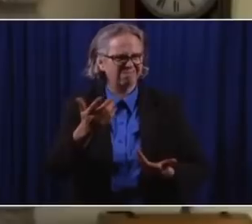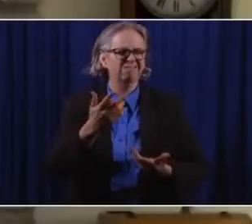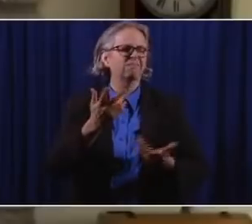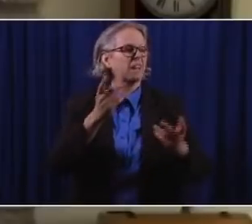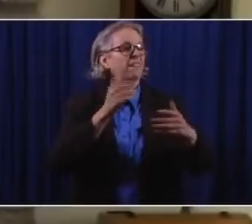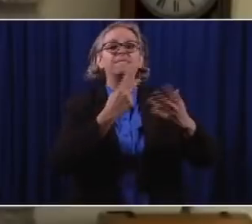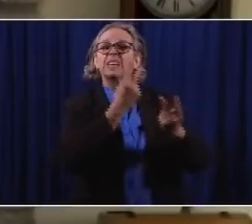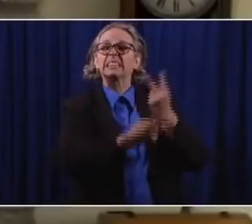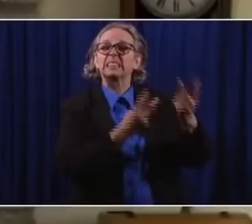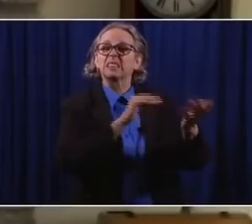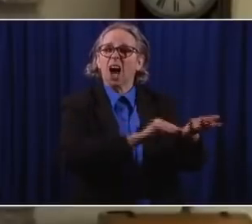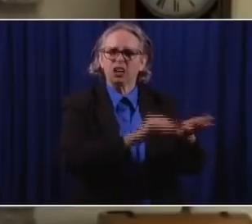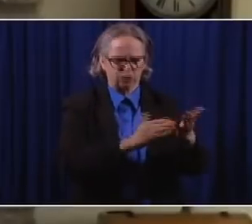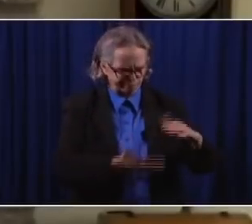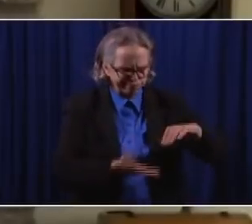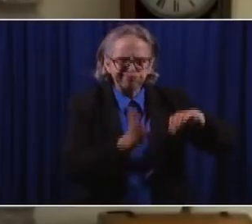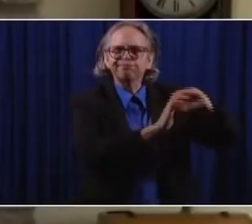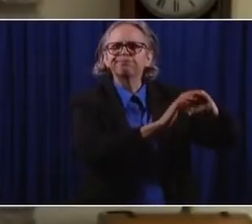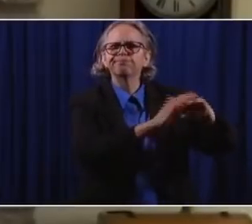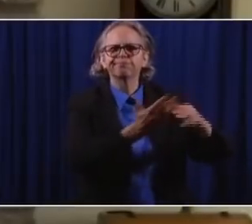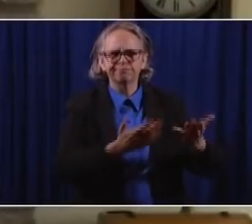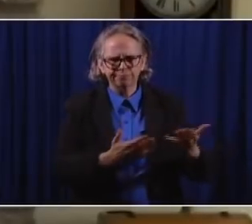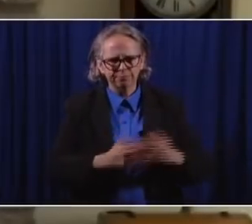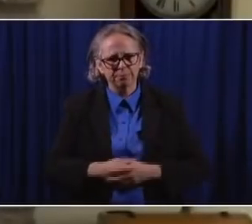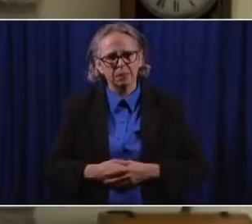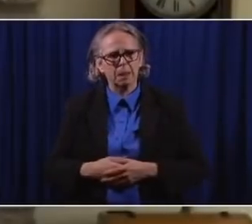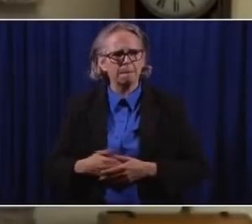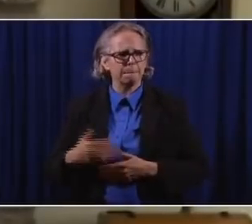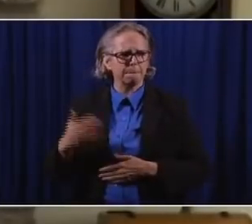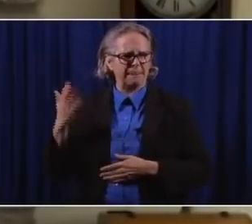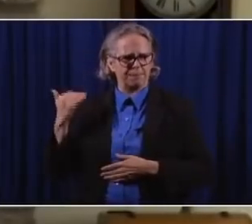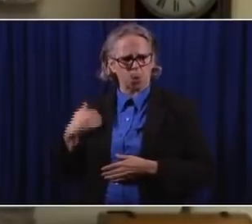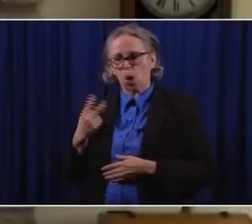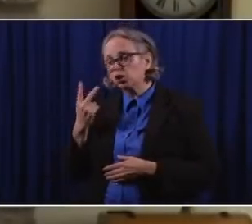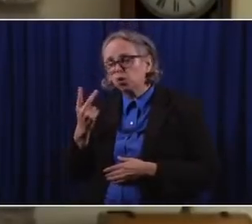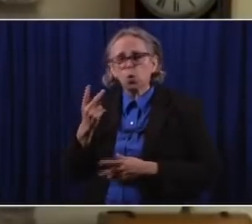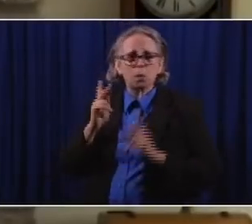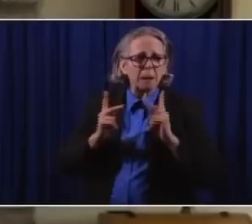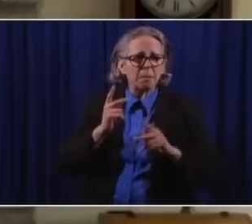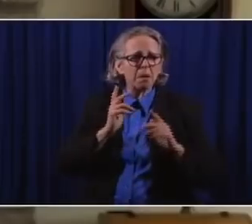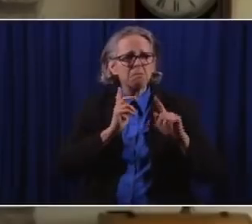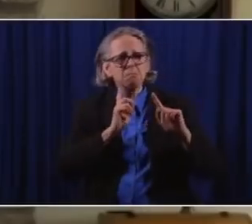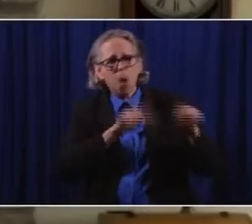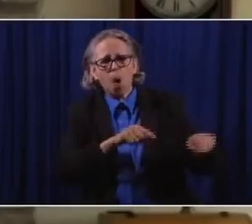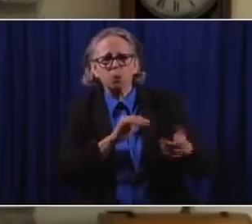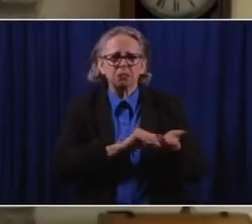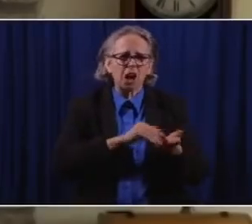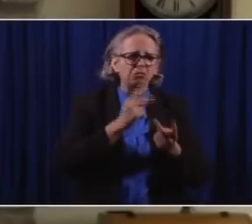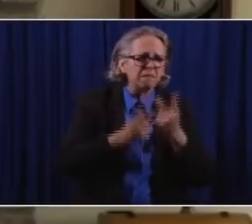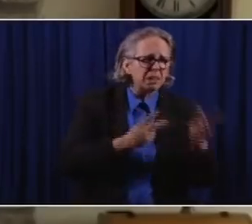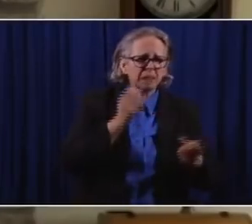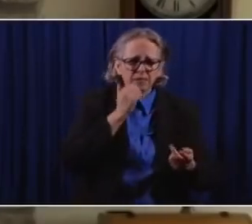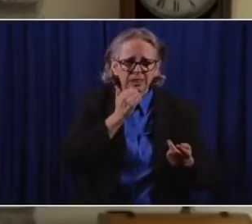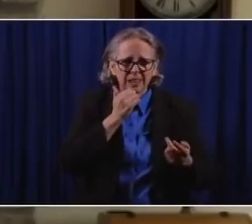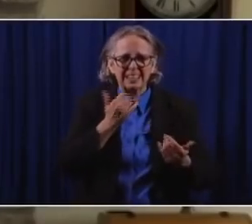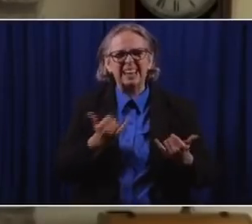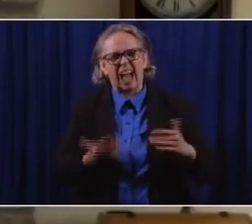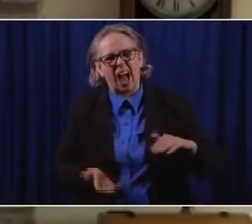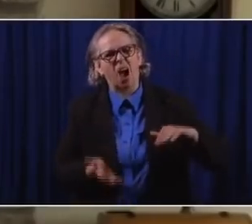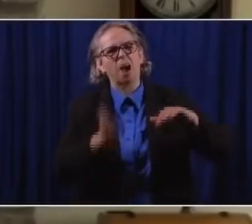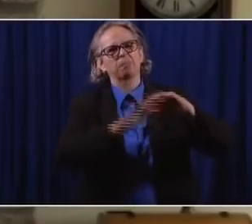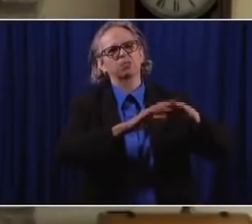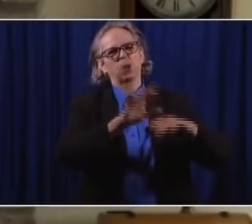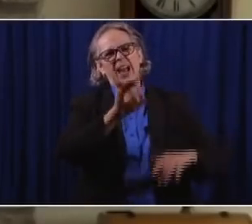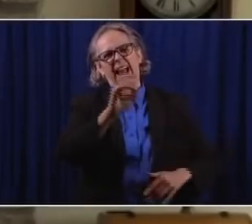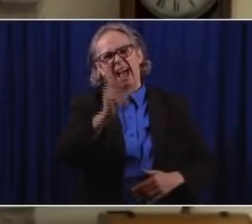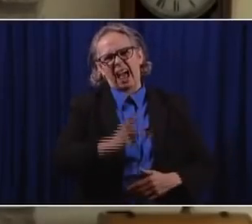for COVID-like illness, going from an average of 2 per day on September 7th to 8.5 per day